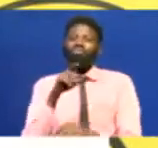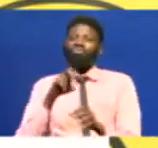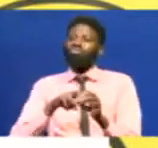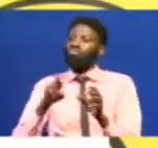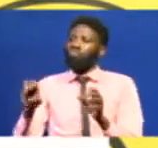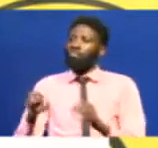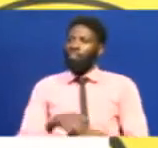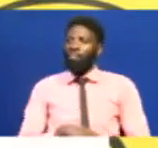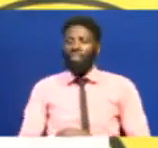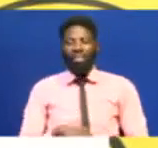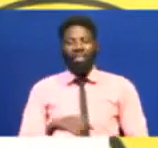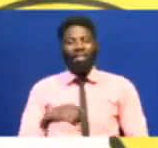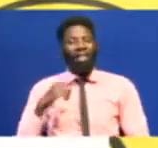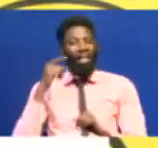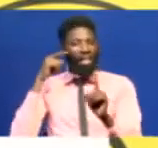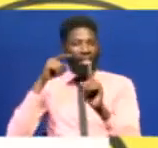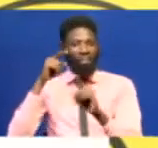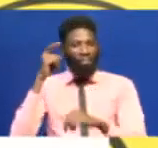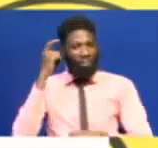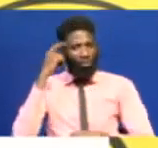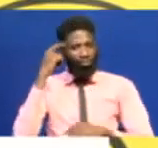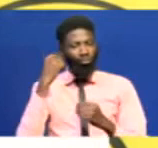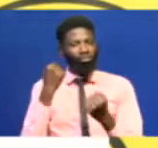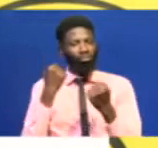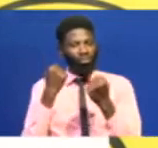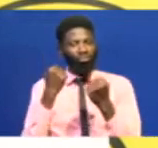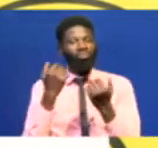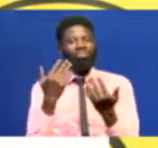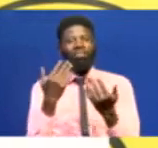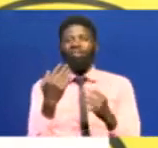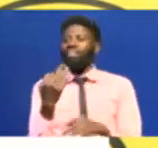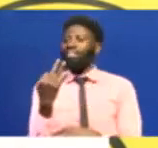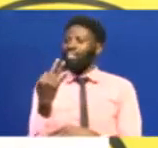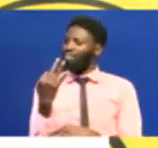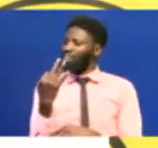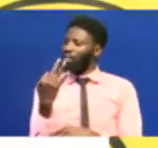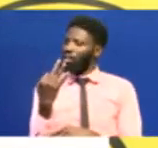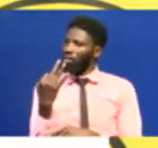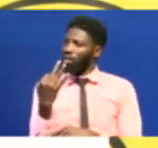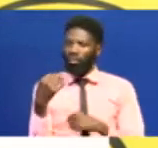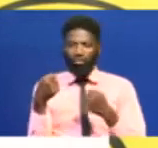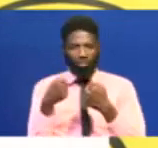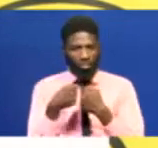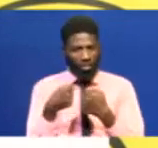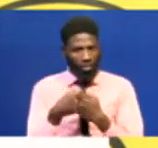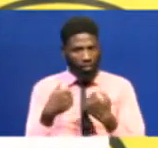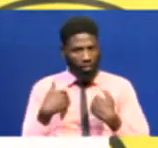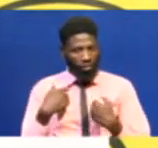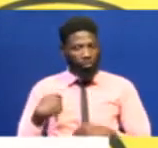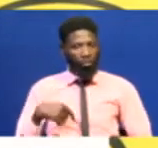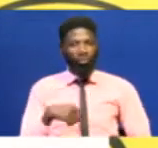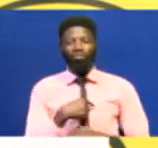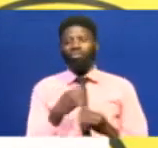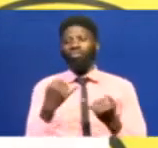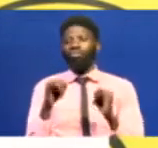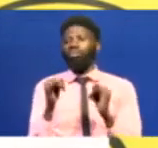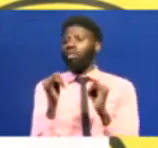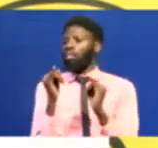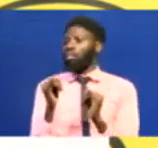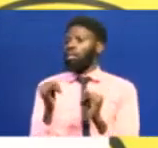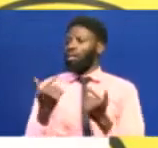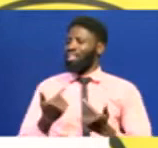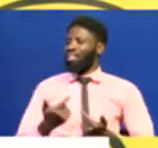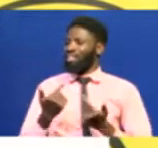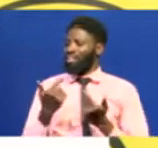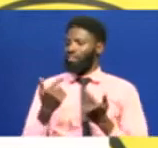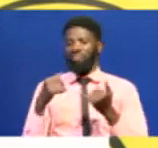about mental strength. We lacked at last 3 matches in fact. We are trying to bring a new life and new players who